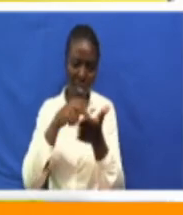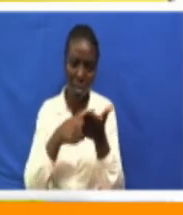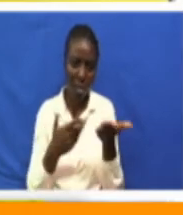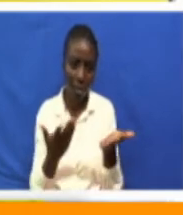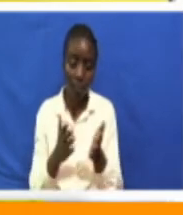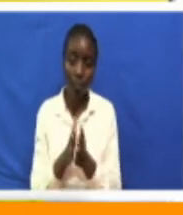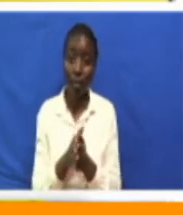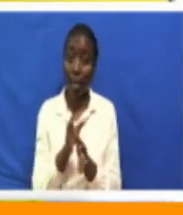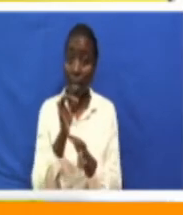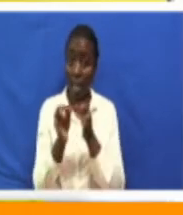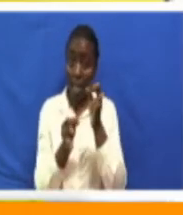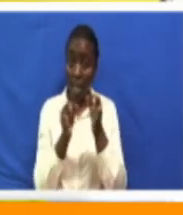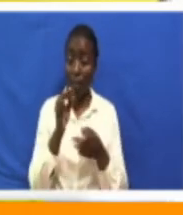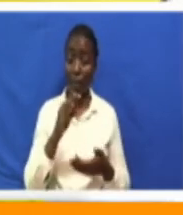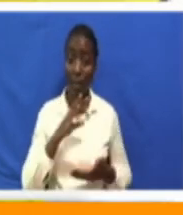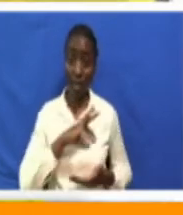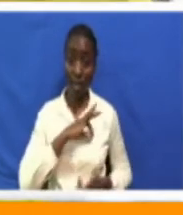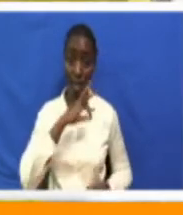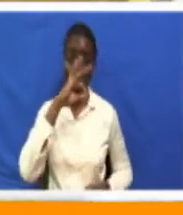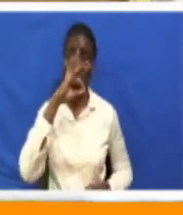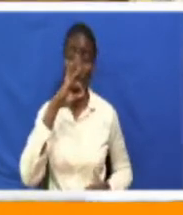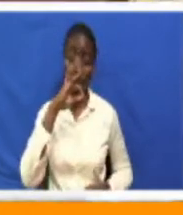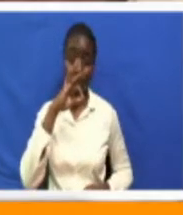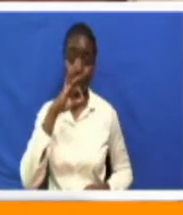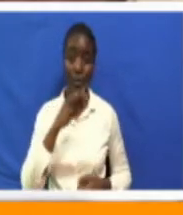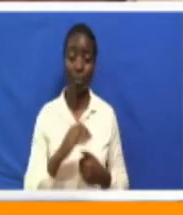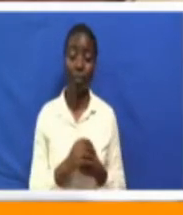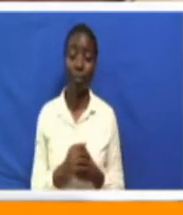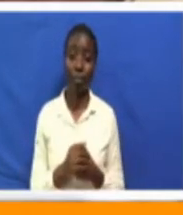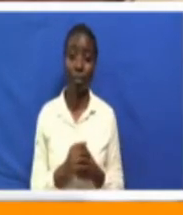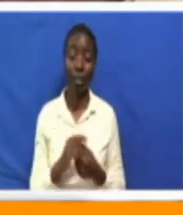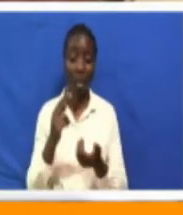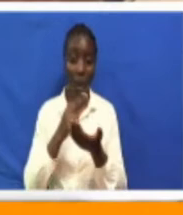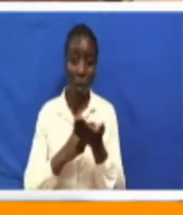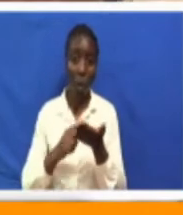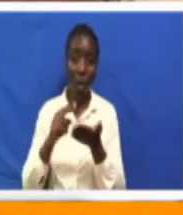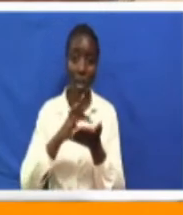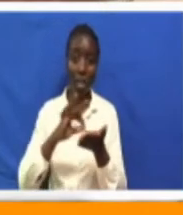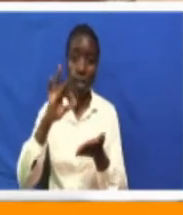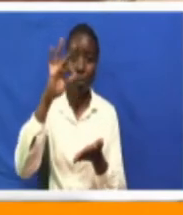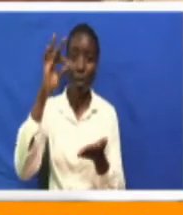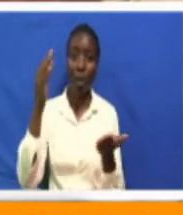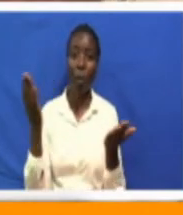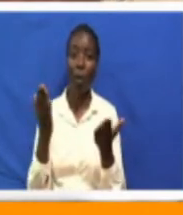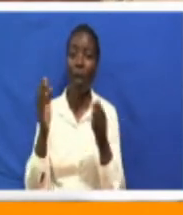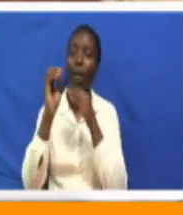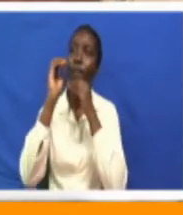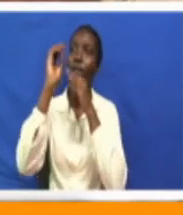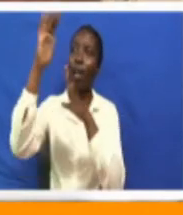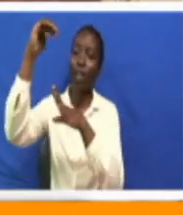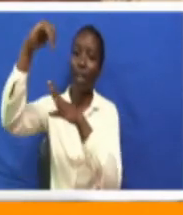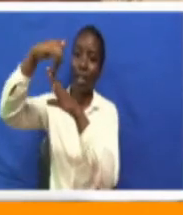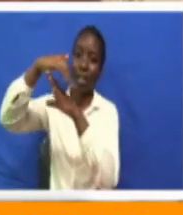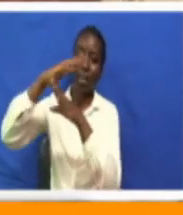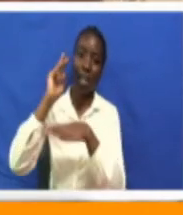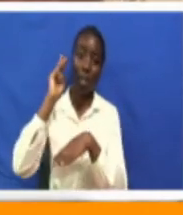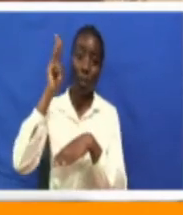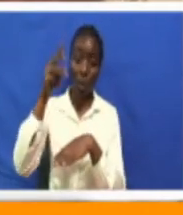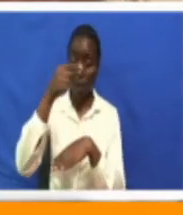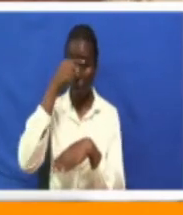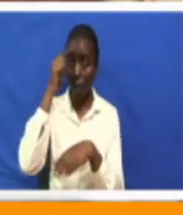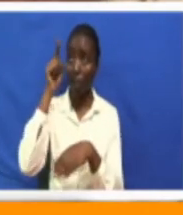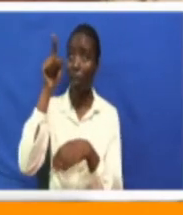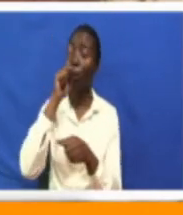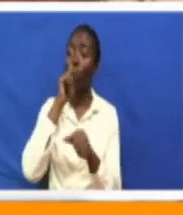if the spirit is none other than the holy spirit that the father would send because he had